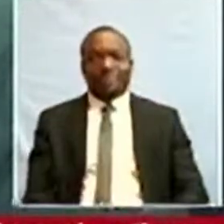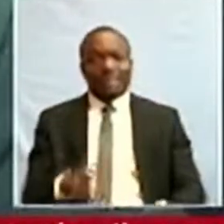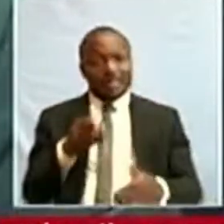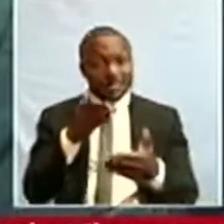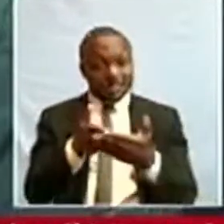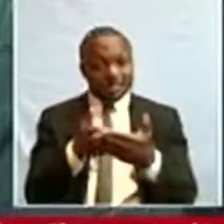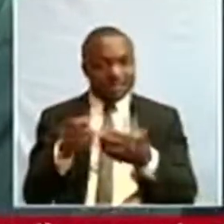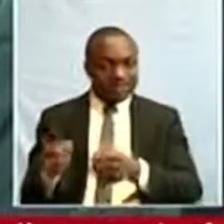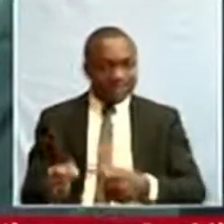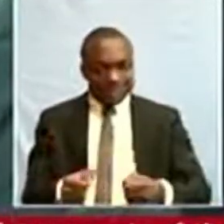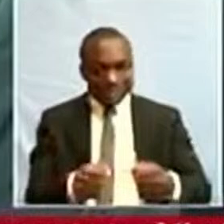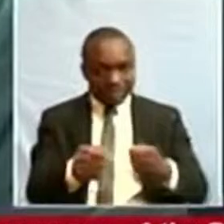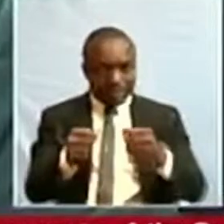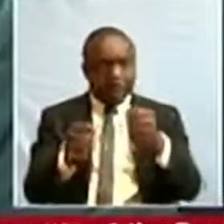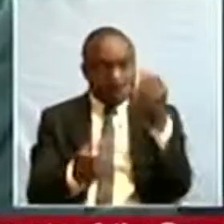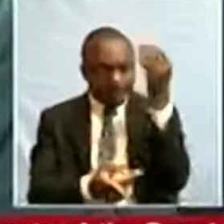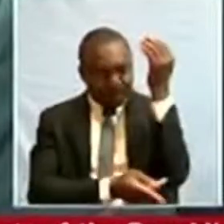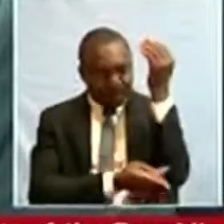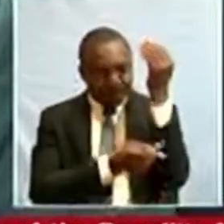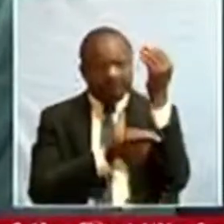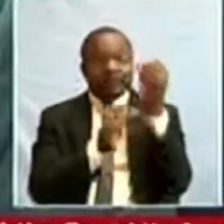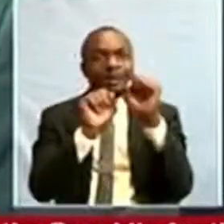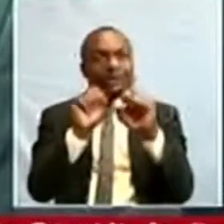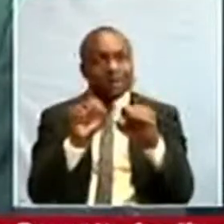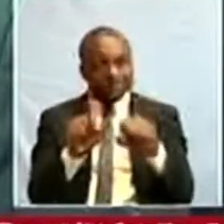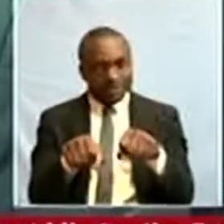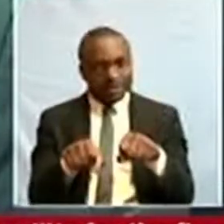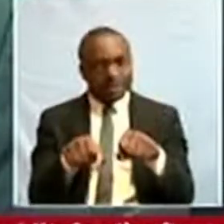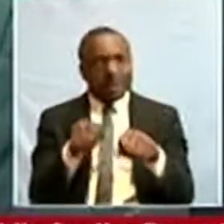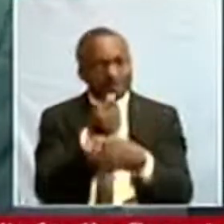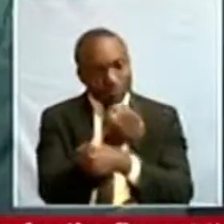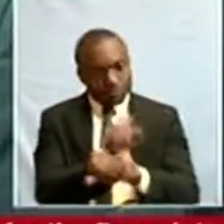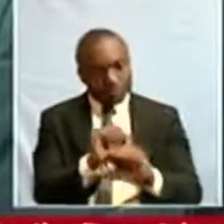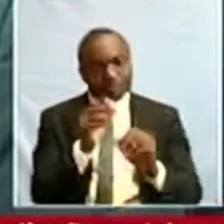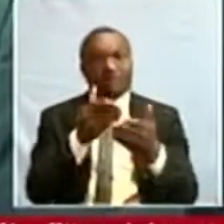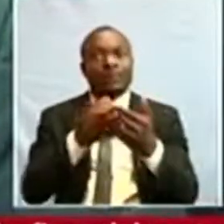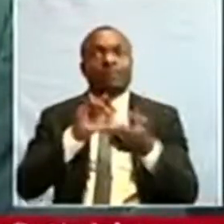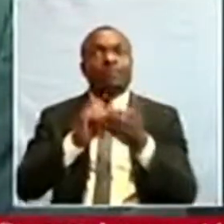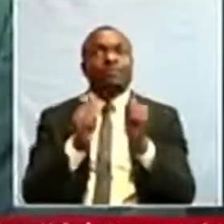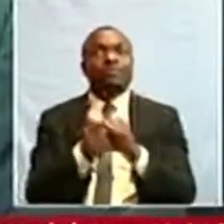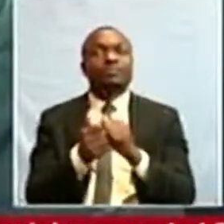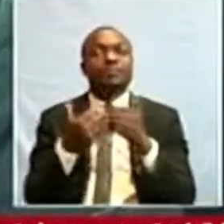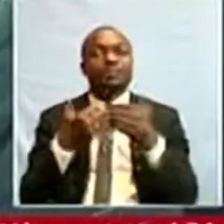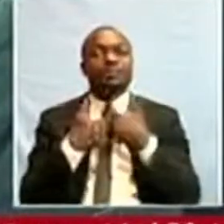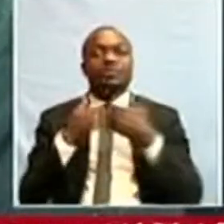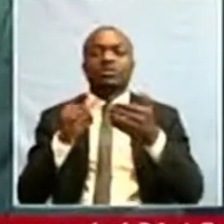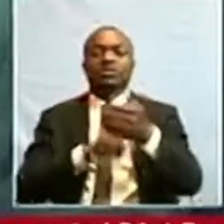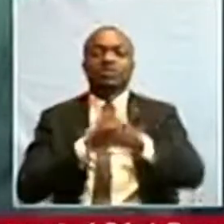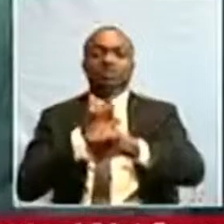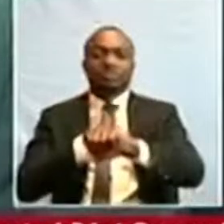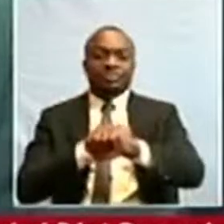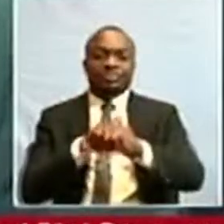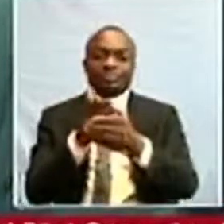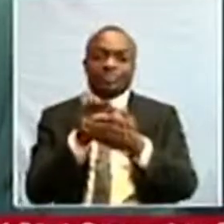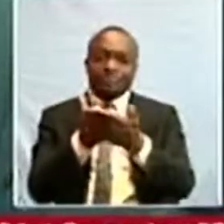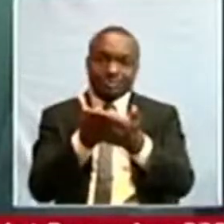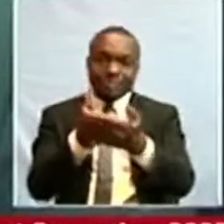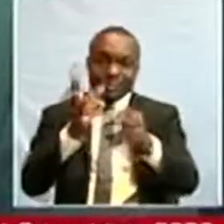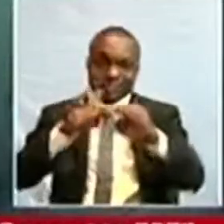these systems that we are developing are able to treat or cure this problem that we have had for a long time? I submit, Chairperson.